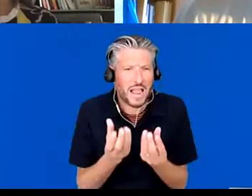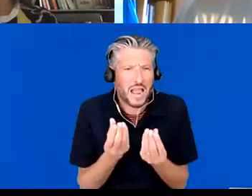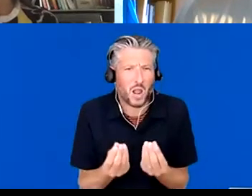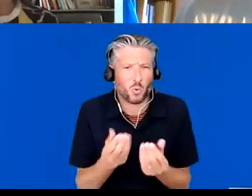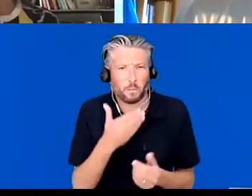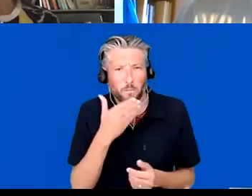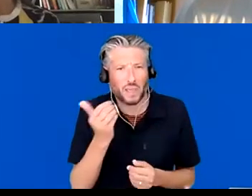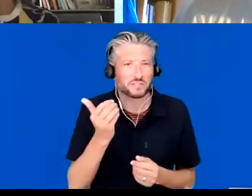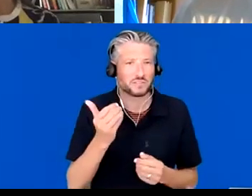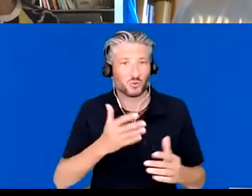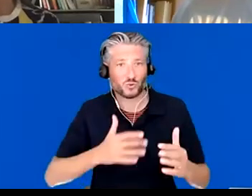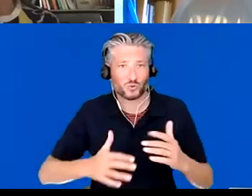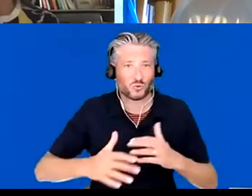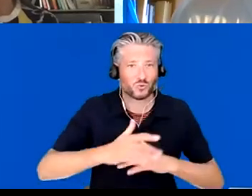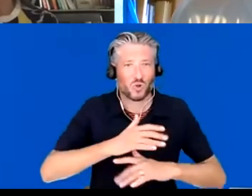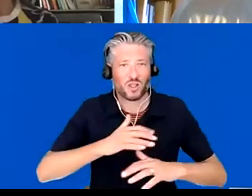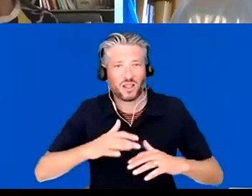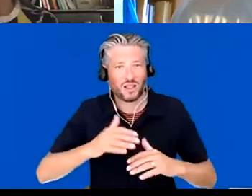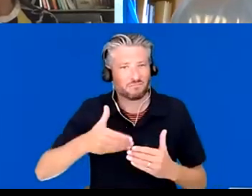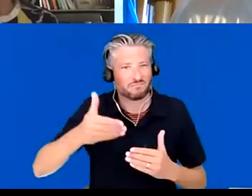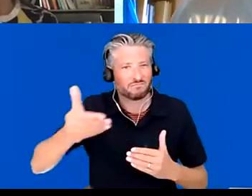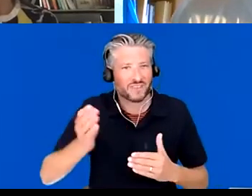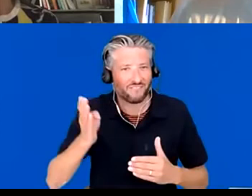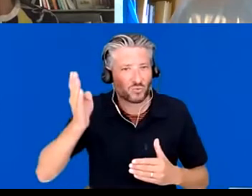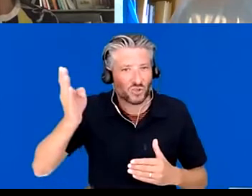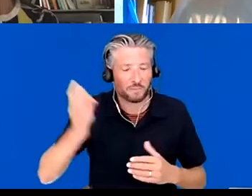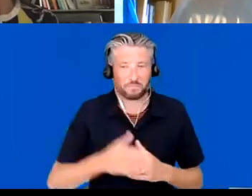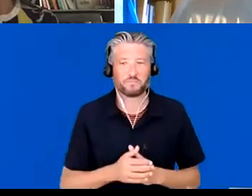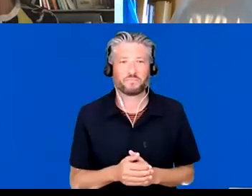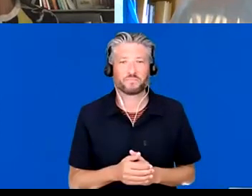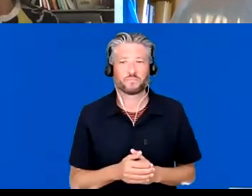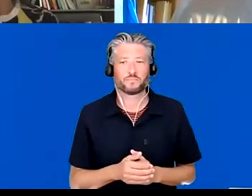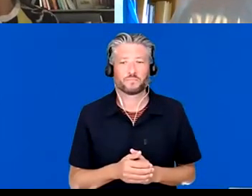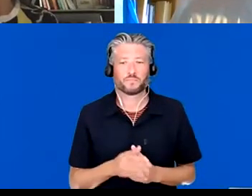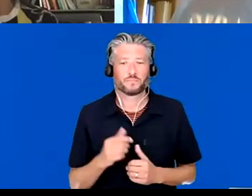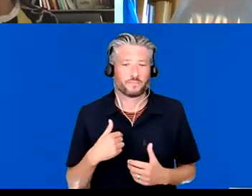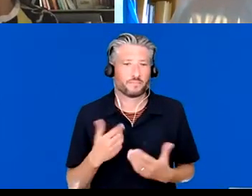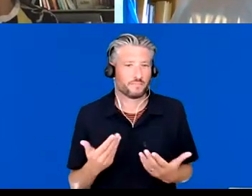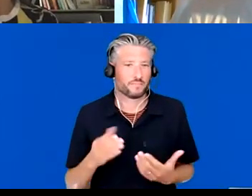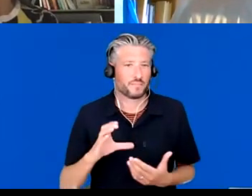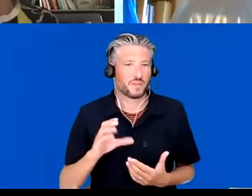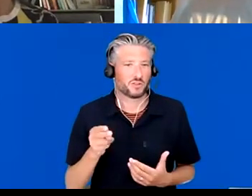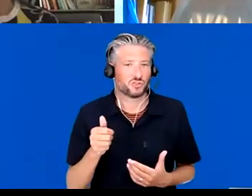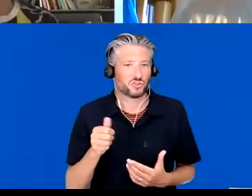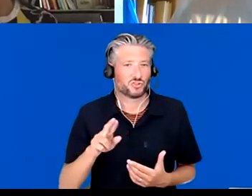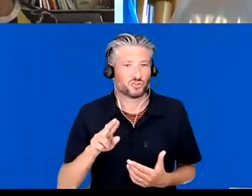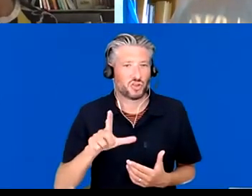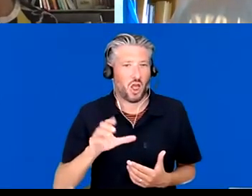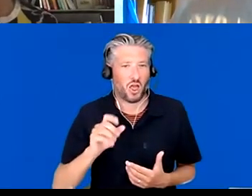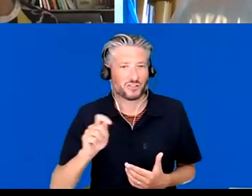Thank you. Charlotte? Just a very minor point. I should say, I think these are also issues for, you know, physical conferences, to be honest, that for somebody who goes